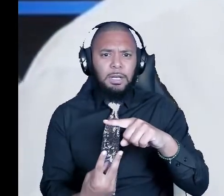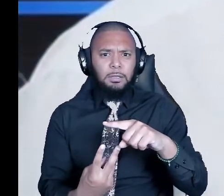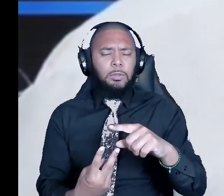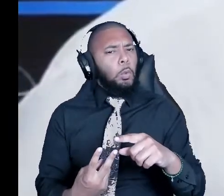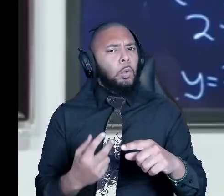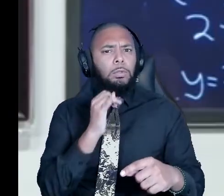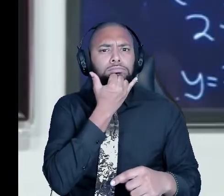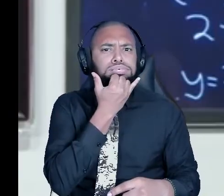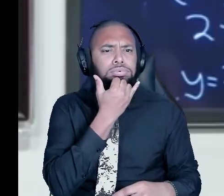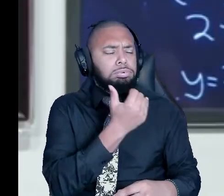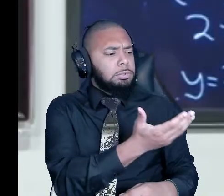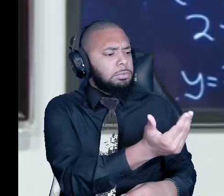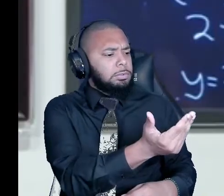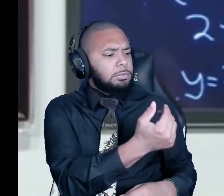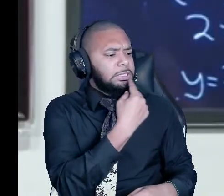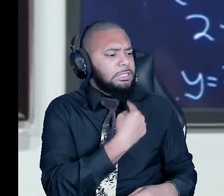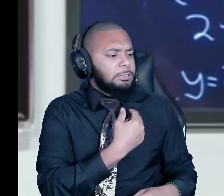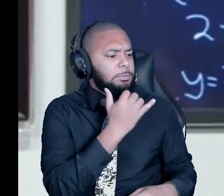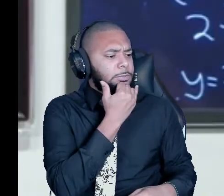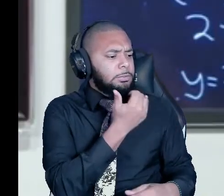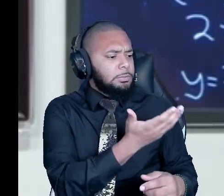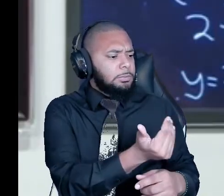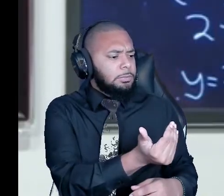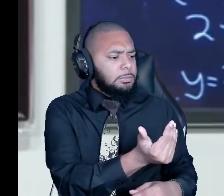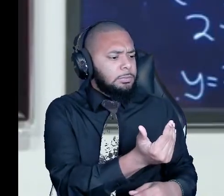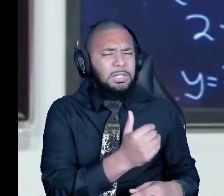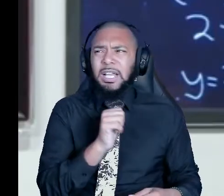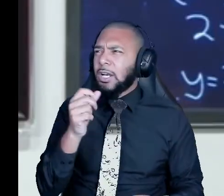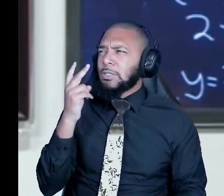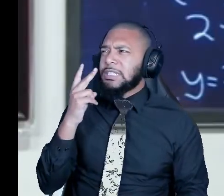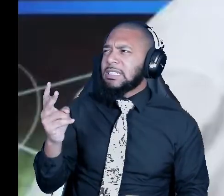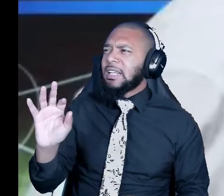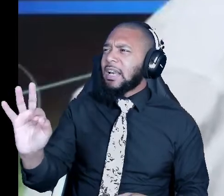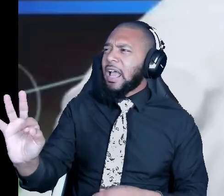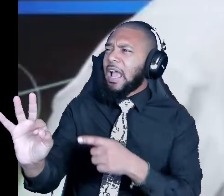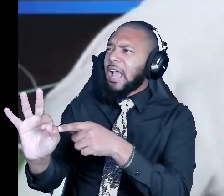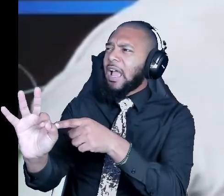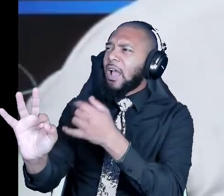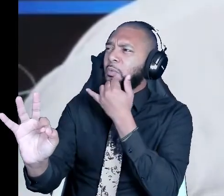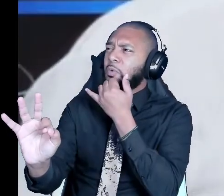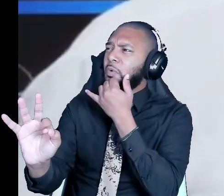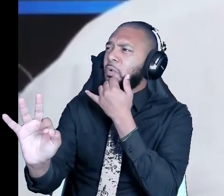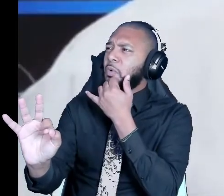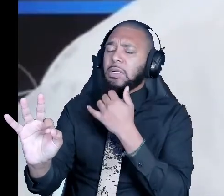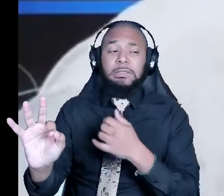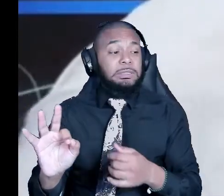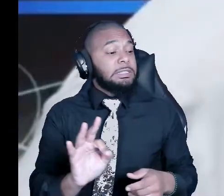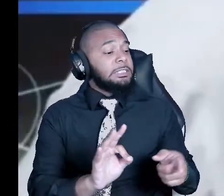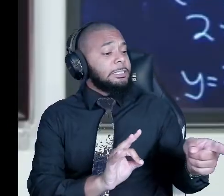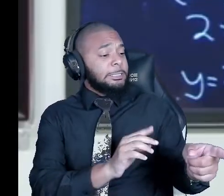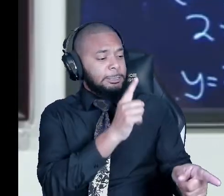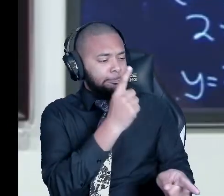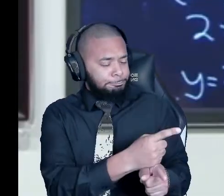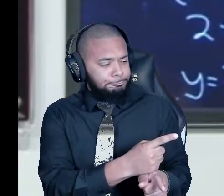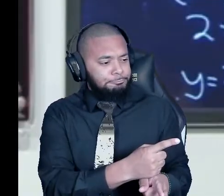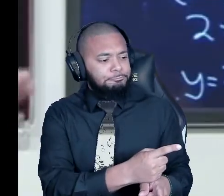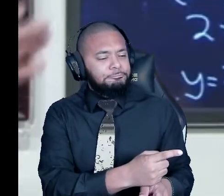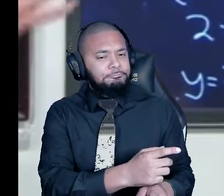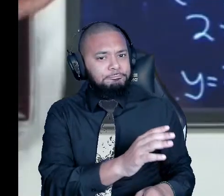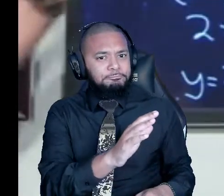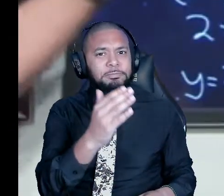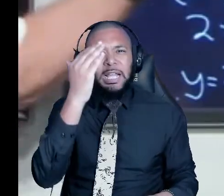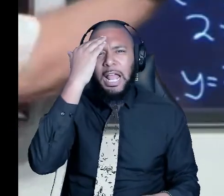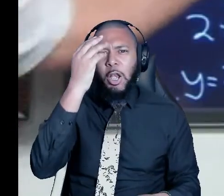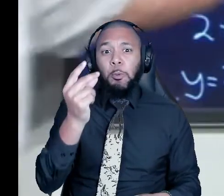somewhere. Where is it? I don't see how we got 9. I don't either. Very good. I knew right away we had